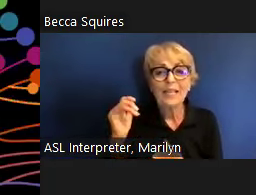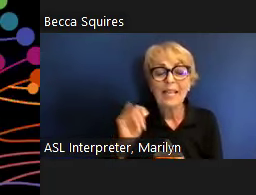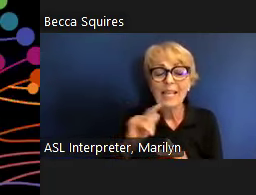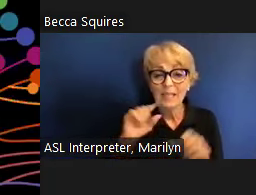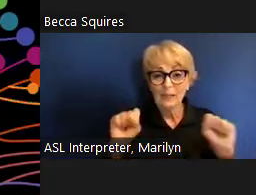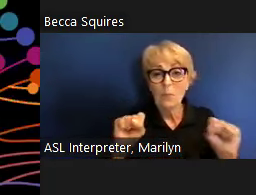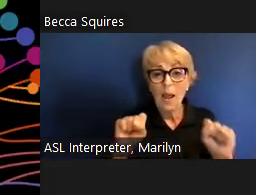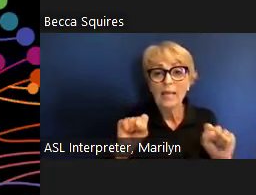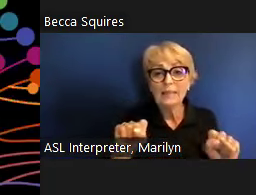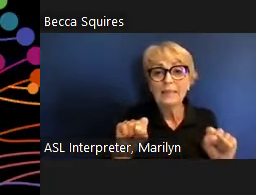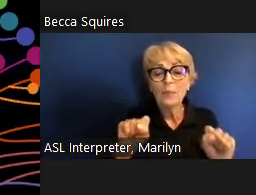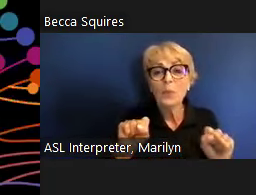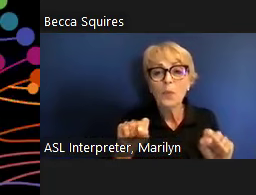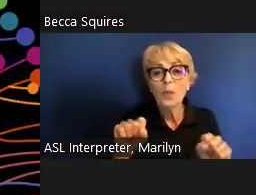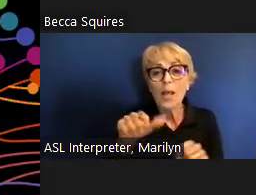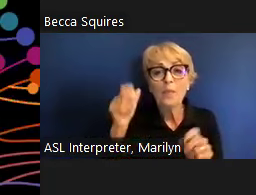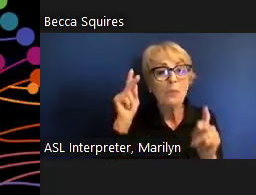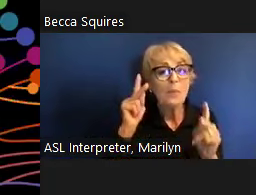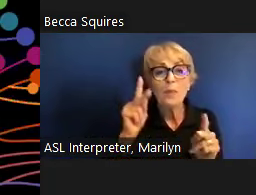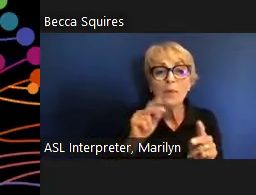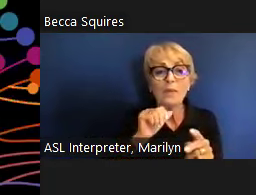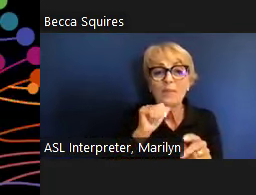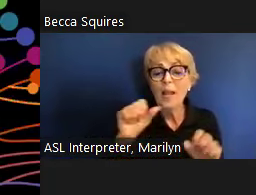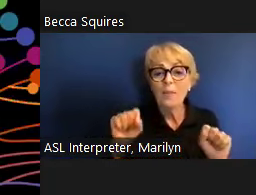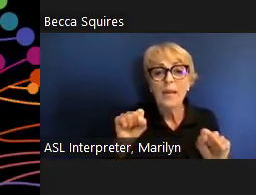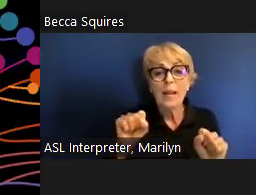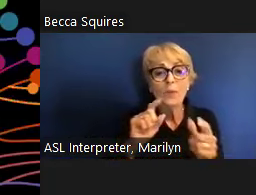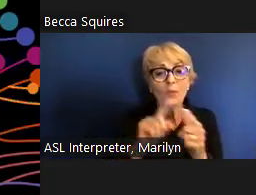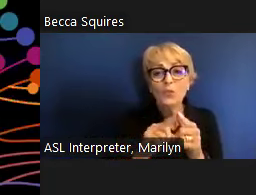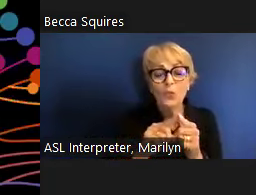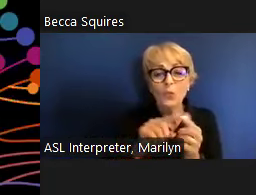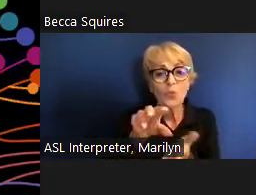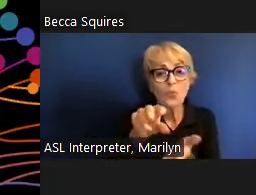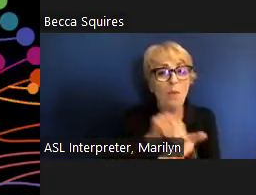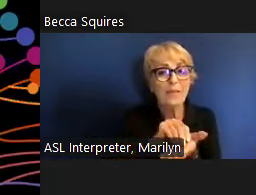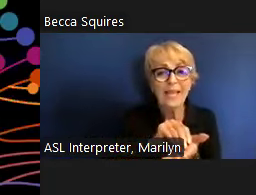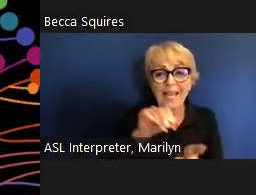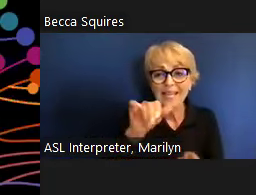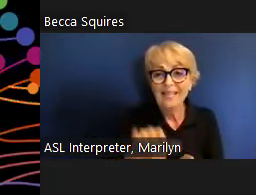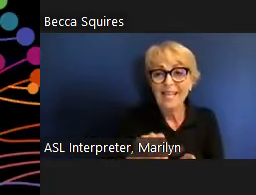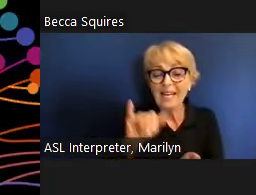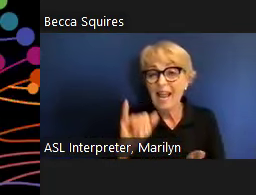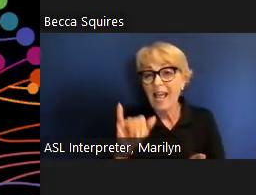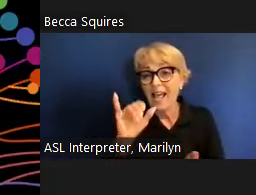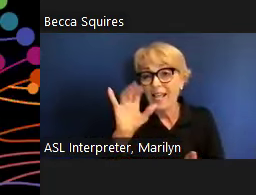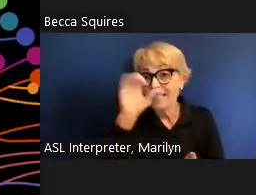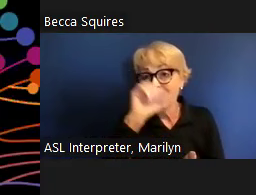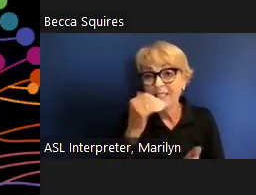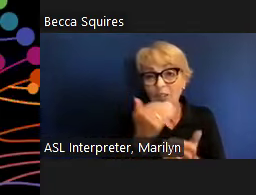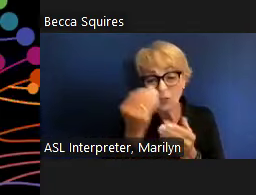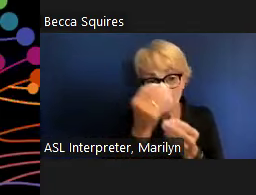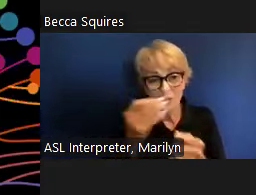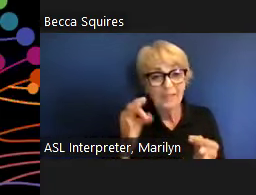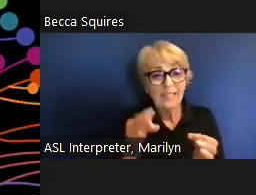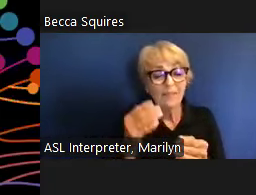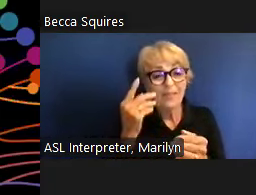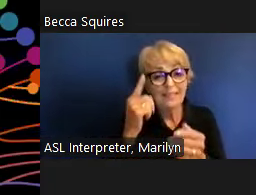possible that other people have not been able to replicate this. So I guess the good news is if it's getting into the brain, it's